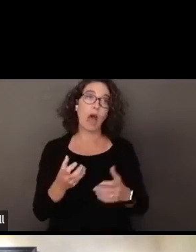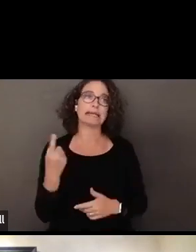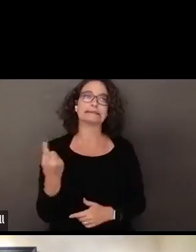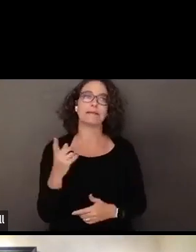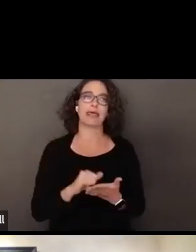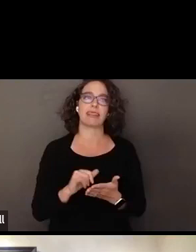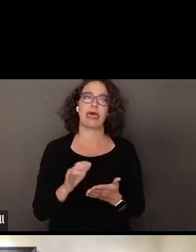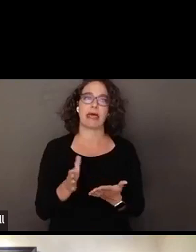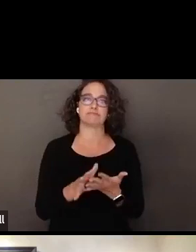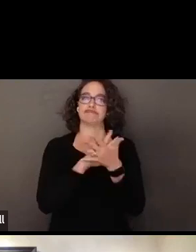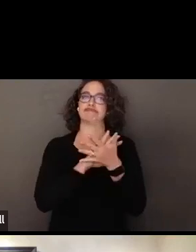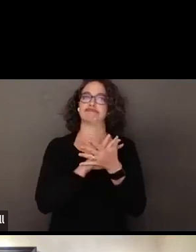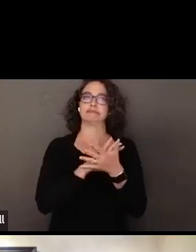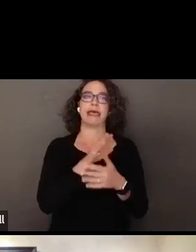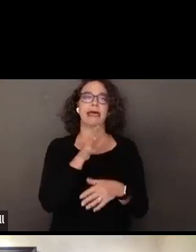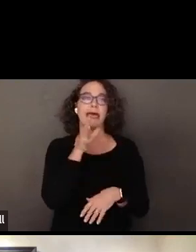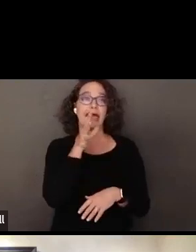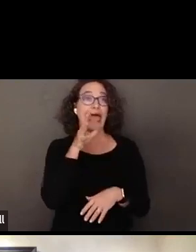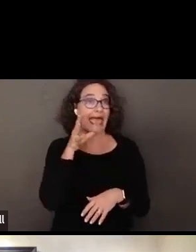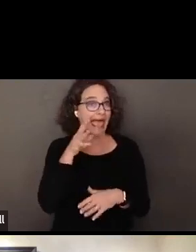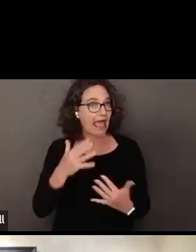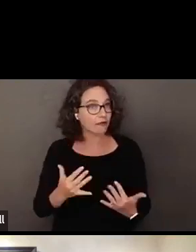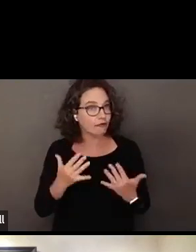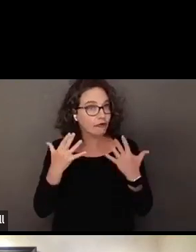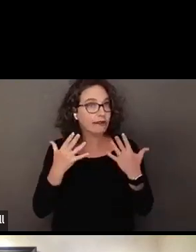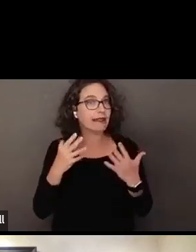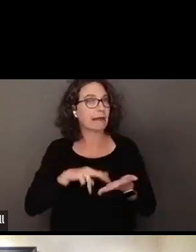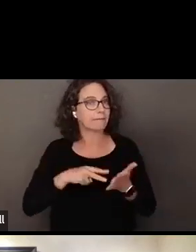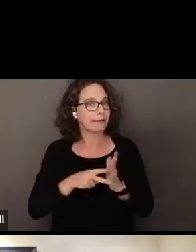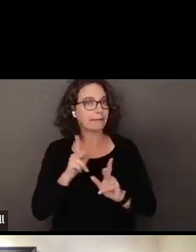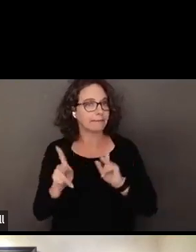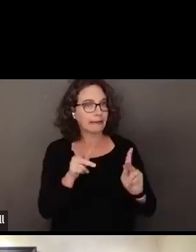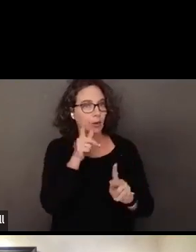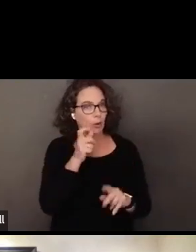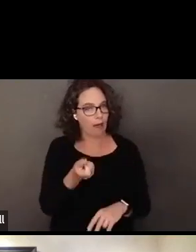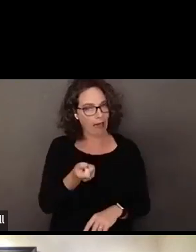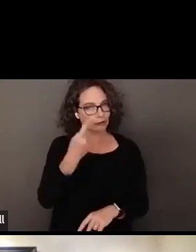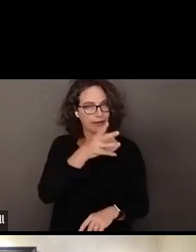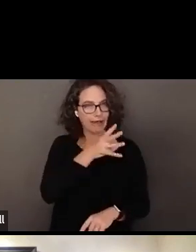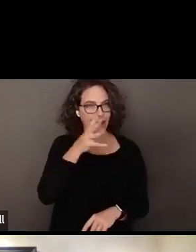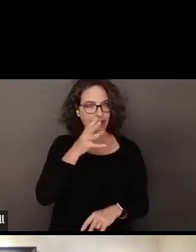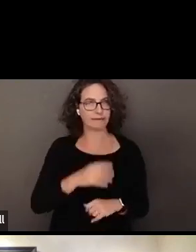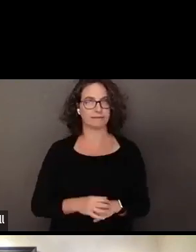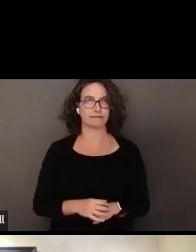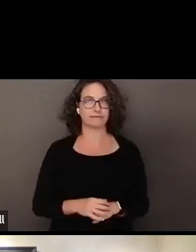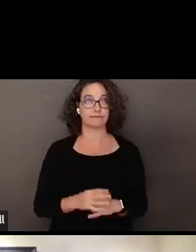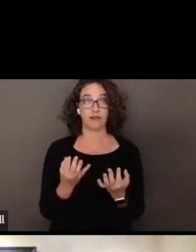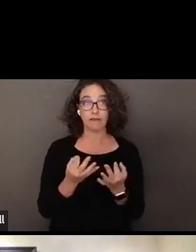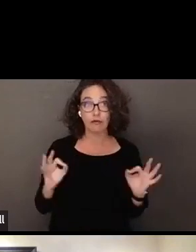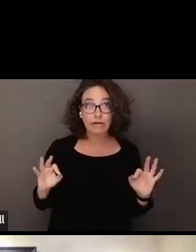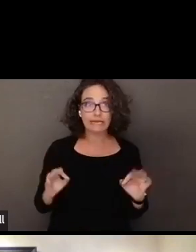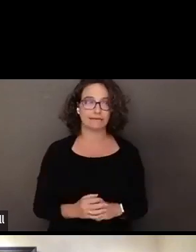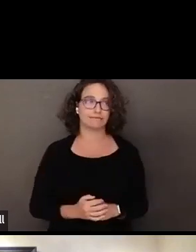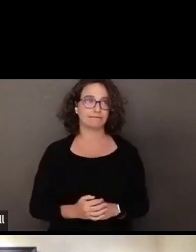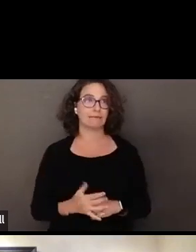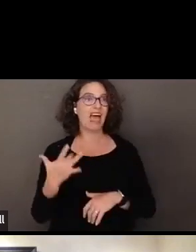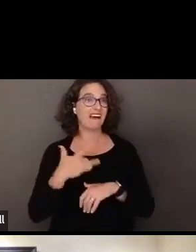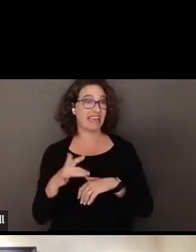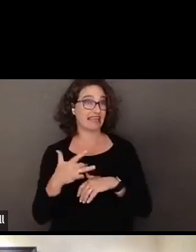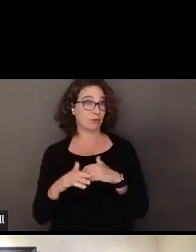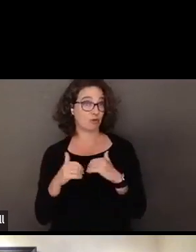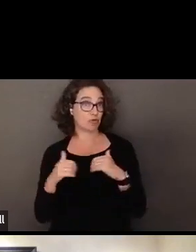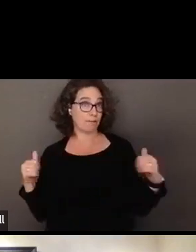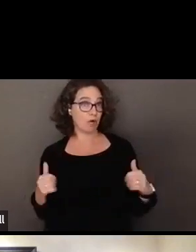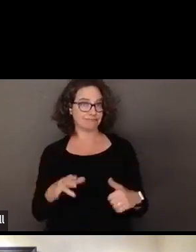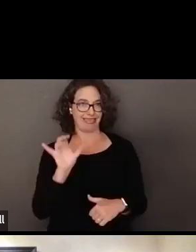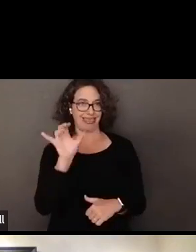It was ag-friendly, so folks understood agriculture. It was free and it was available remotely. And so that's what we did. We built